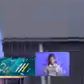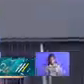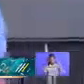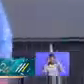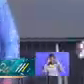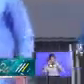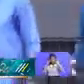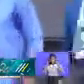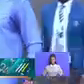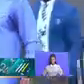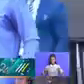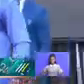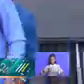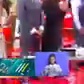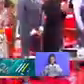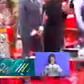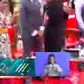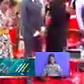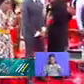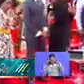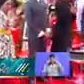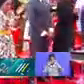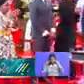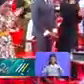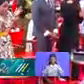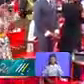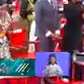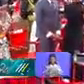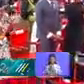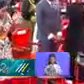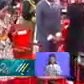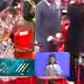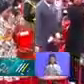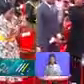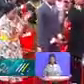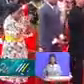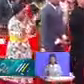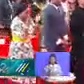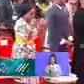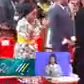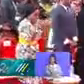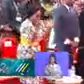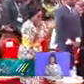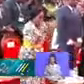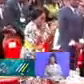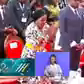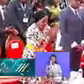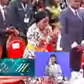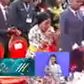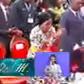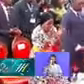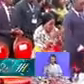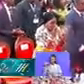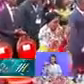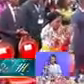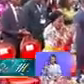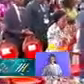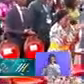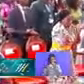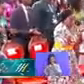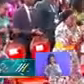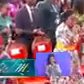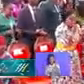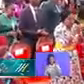evil ARS we are breaking evil ARS you can never go down you are rising up every